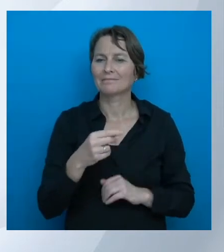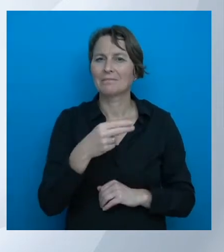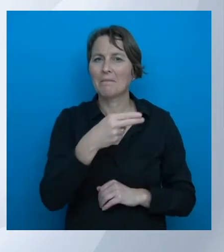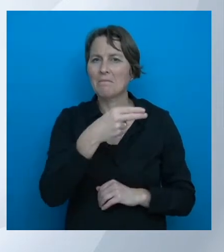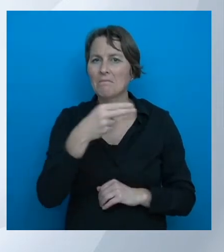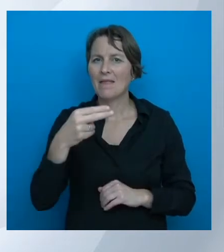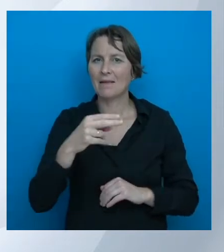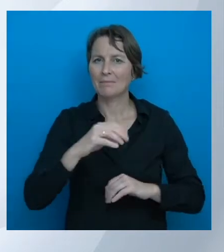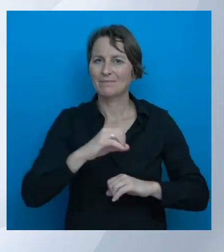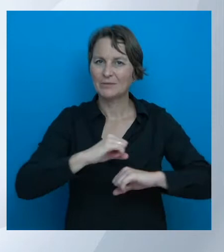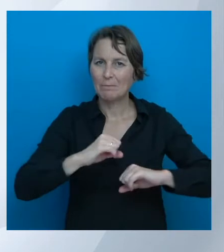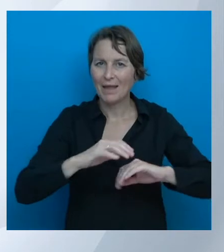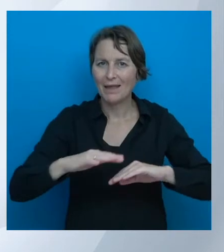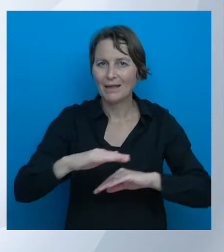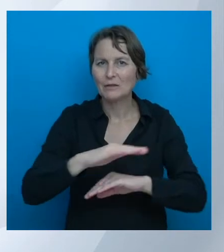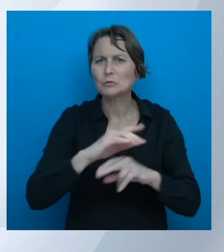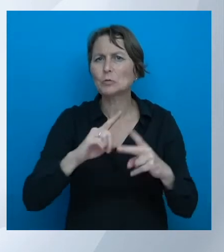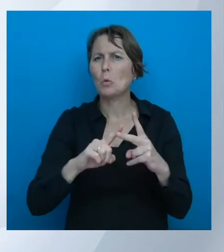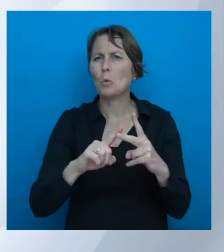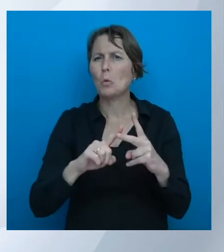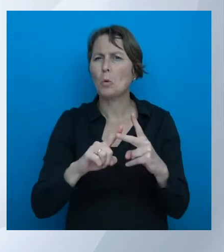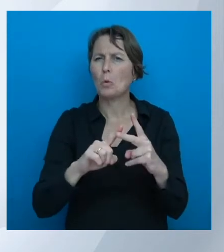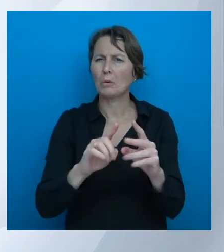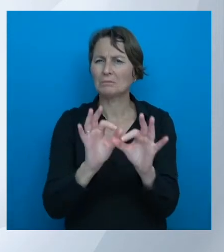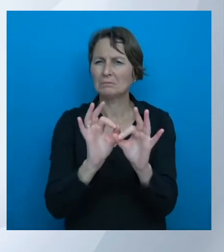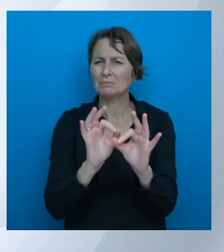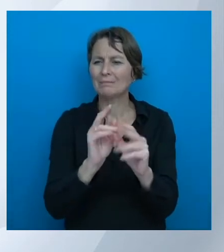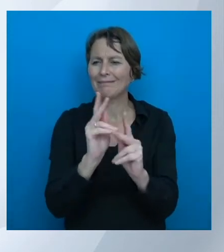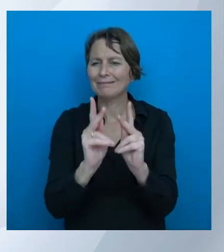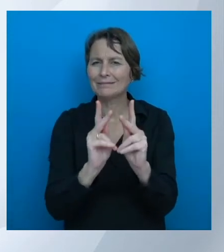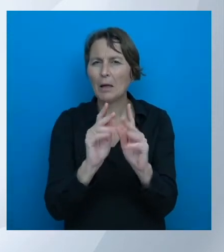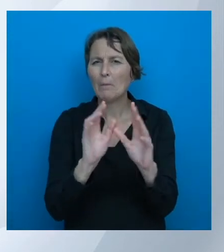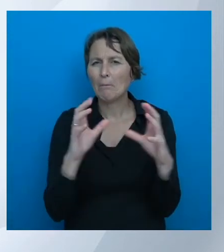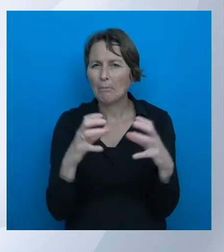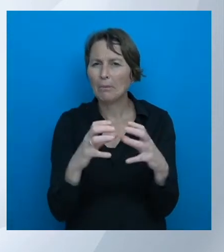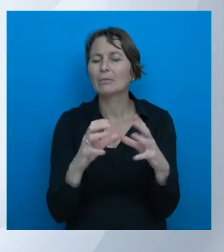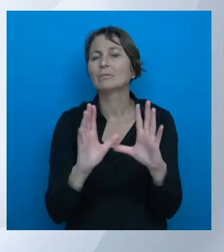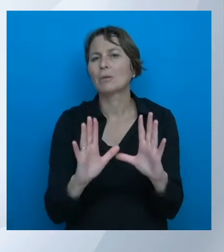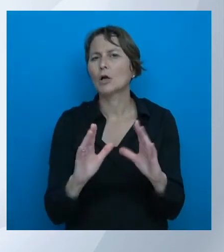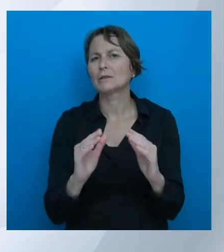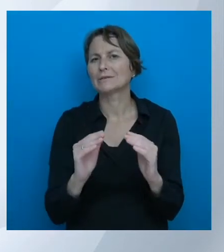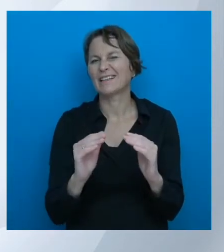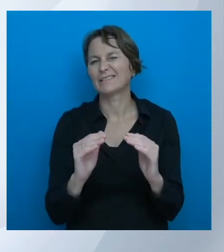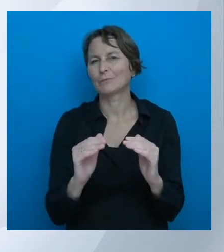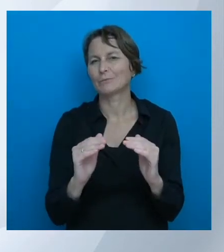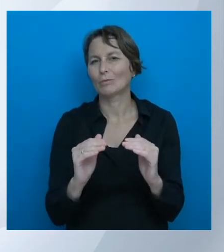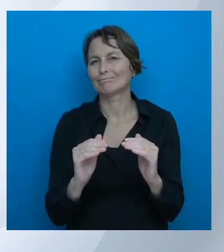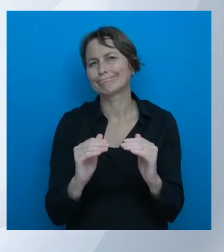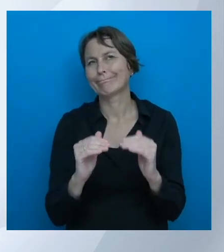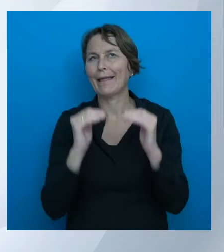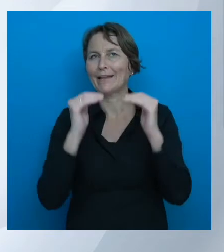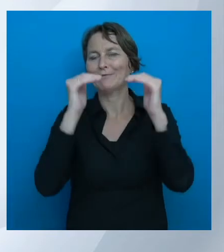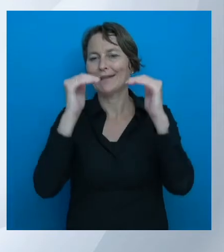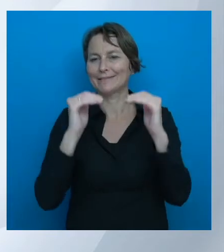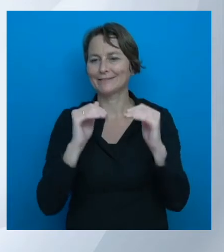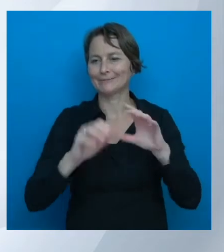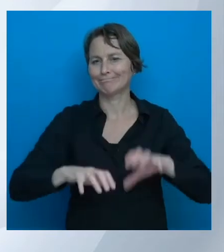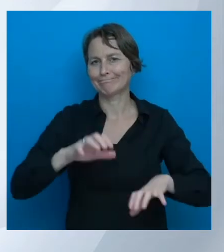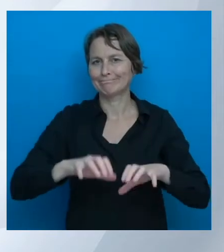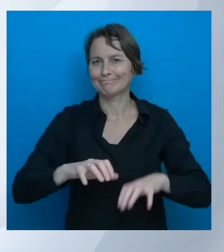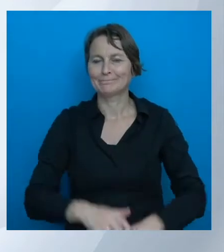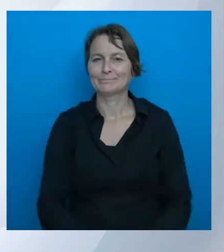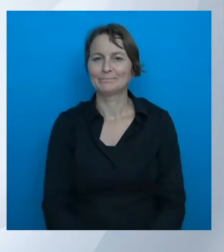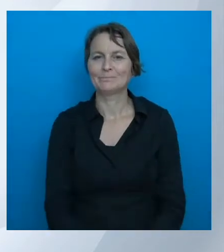like, but that's more advanced. So this is basically the